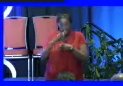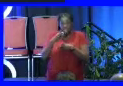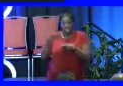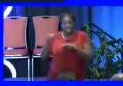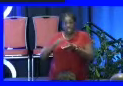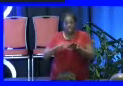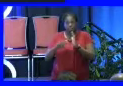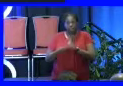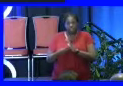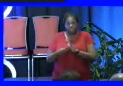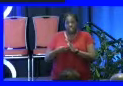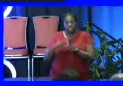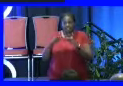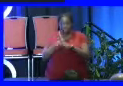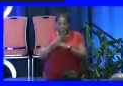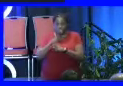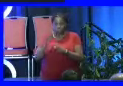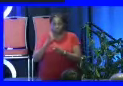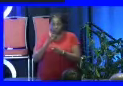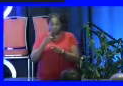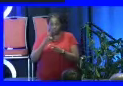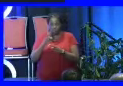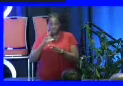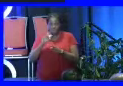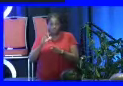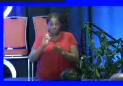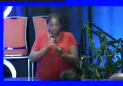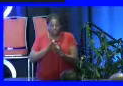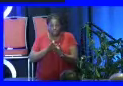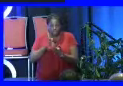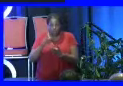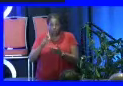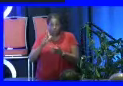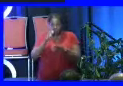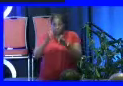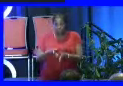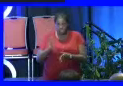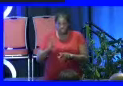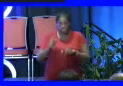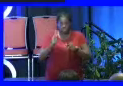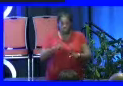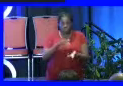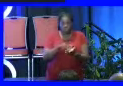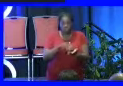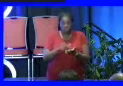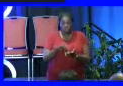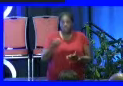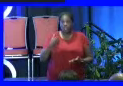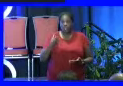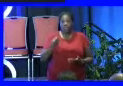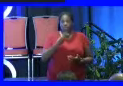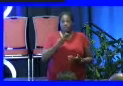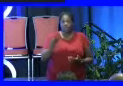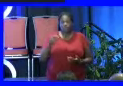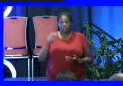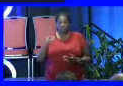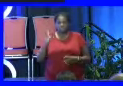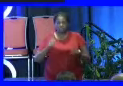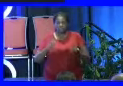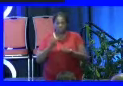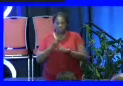they have to figure out the right Z code to use, which is tough, or the person actually needs to go to the doctor. We have, like 12 or 13% of